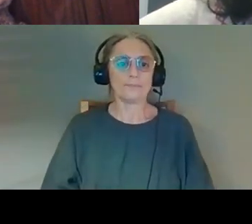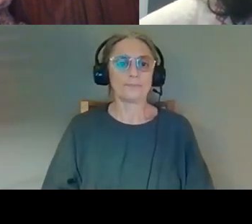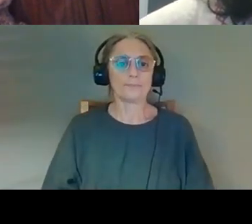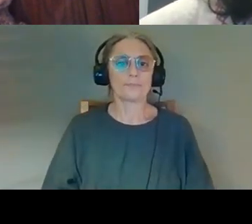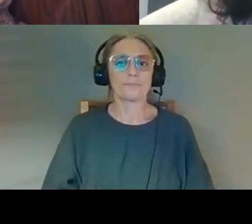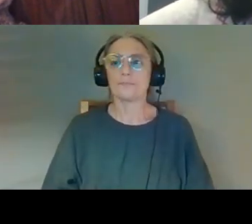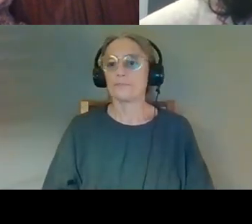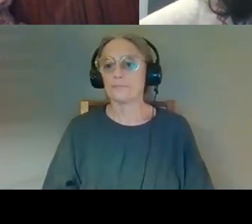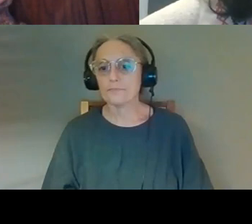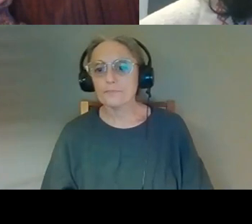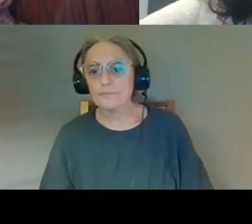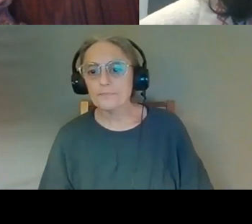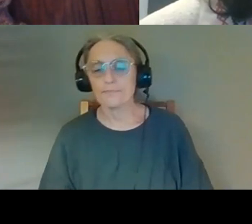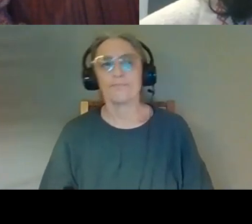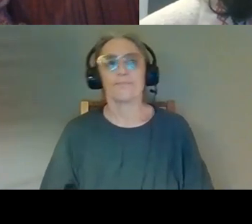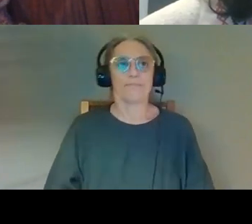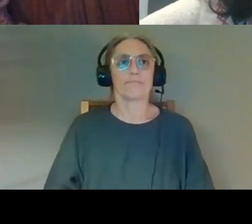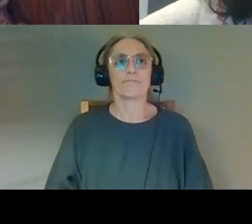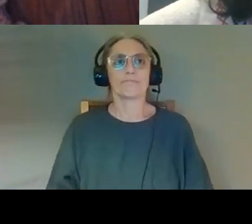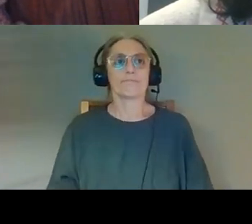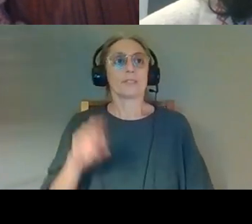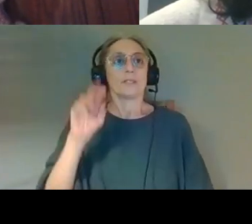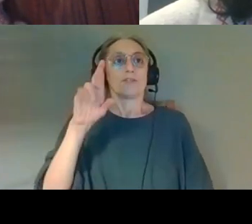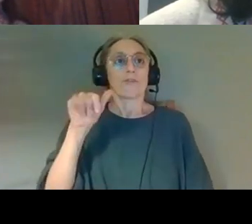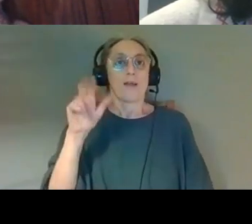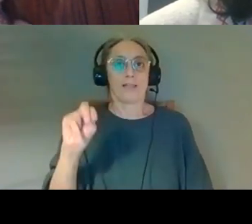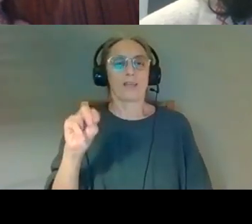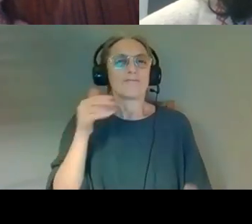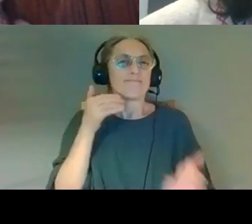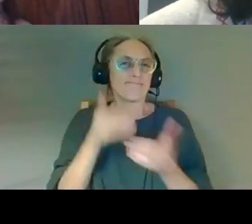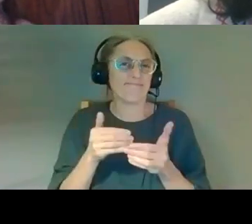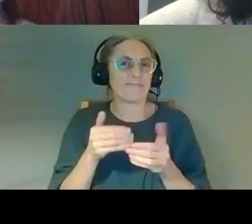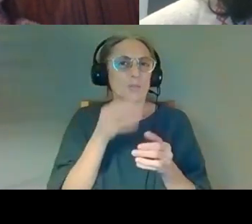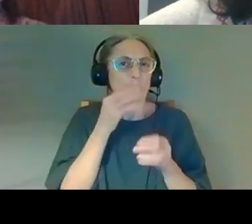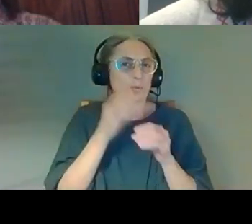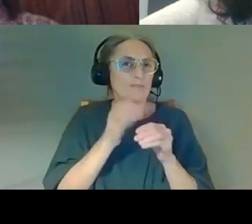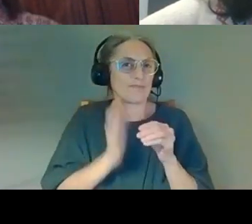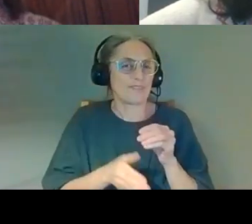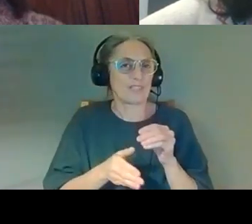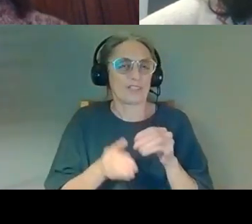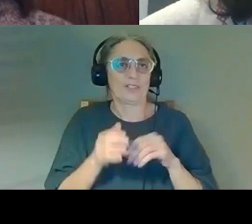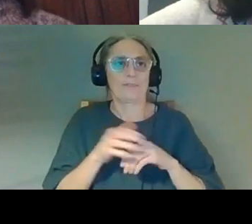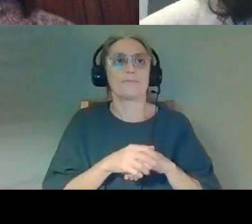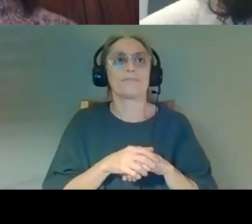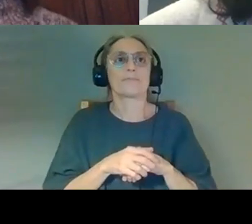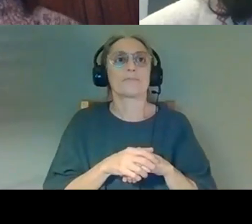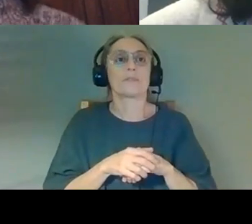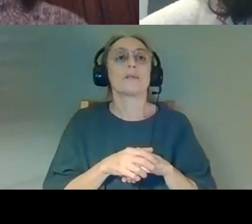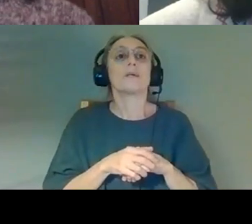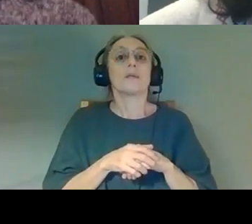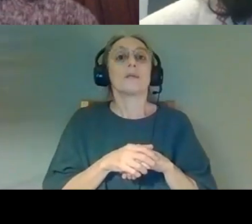I believe it's right about time to wrap up, so I'd like to show everyone Active Transportation Alliance's call to